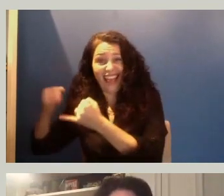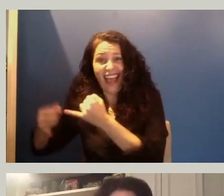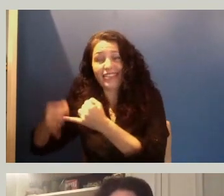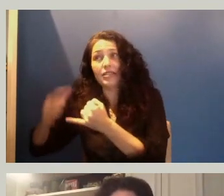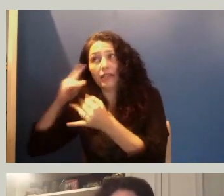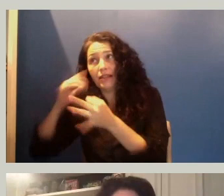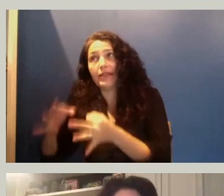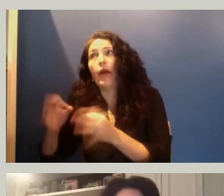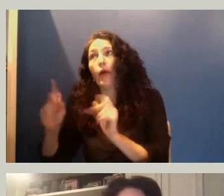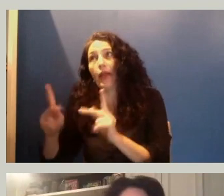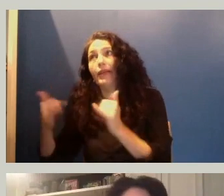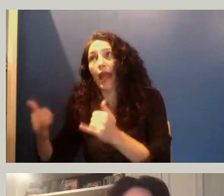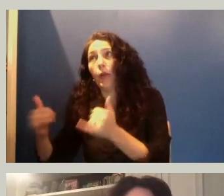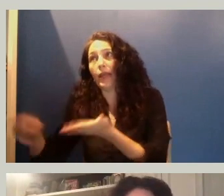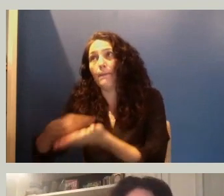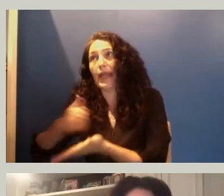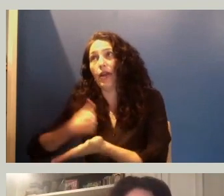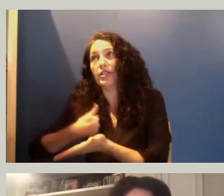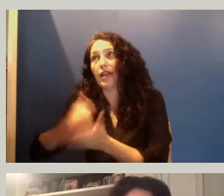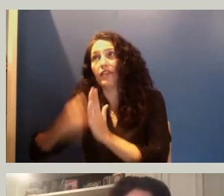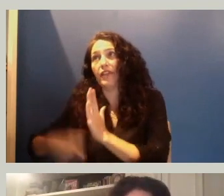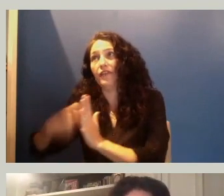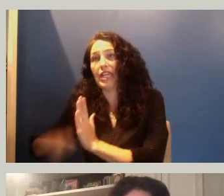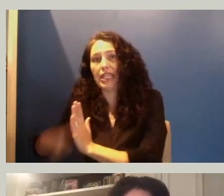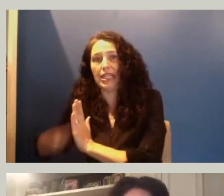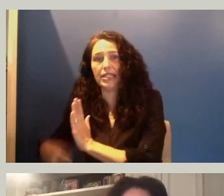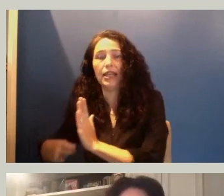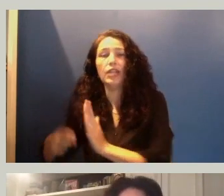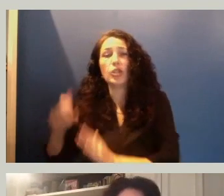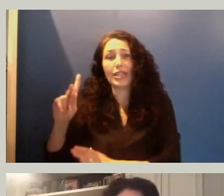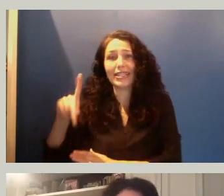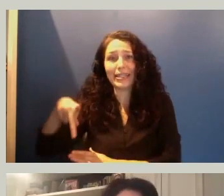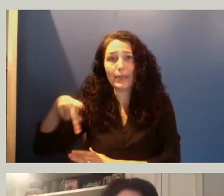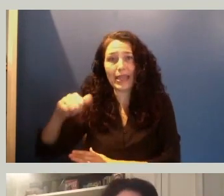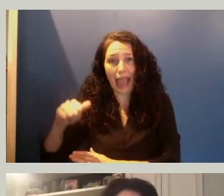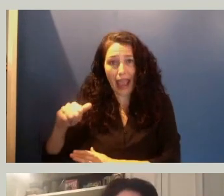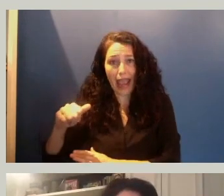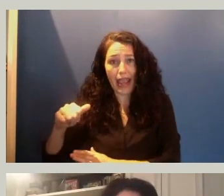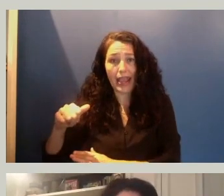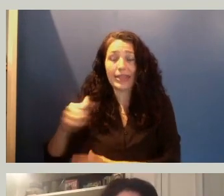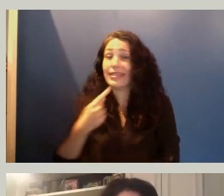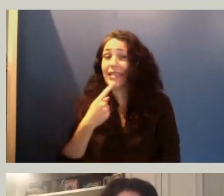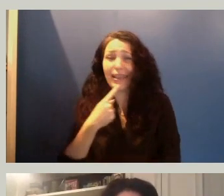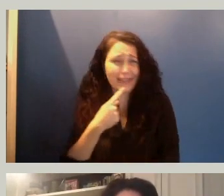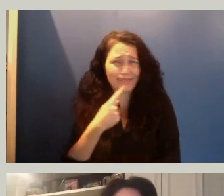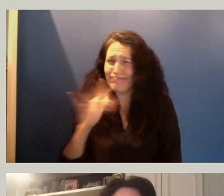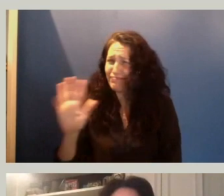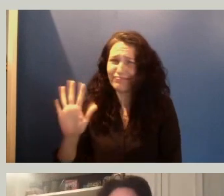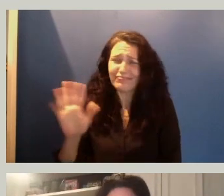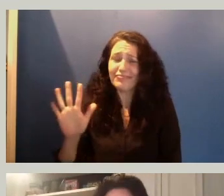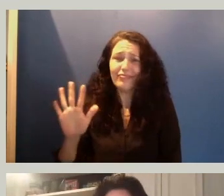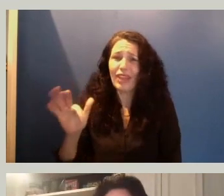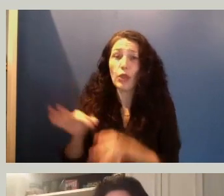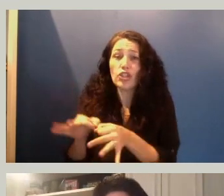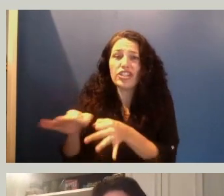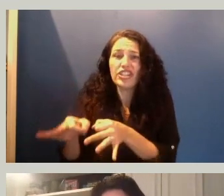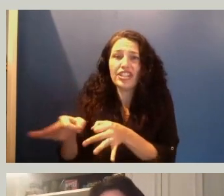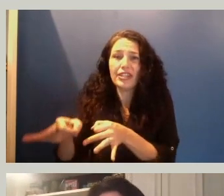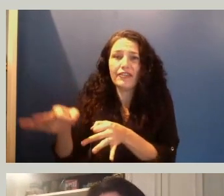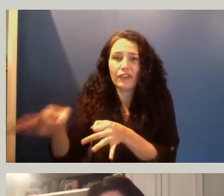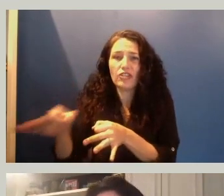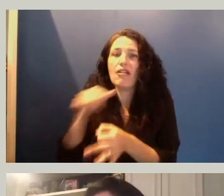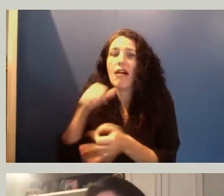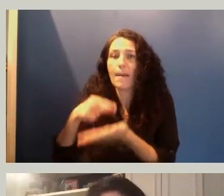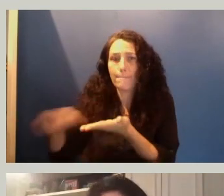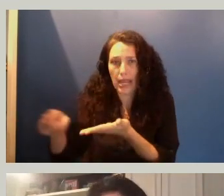work in the first place. And so the DPA has also argued that the deferred unpaid budgeted fees should